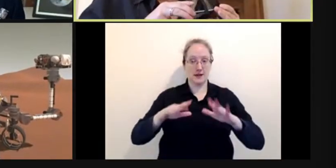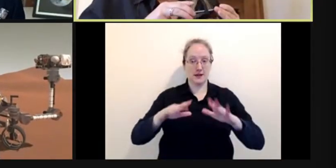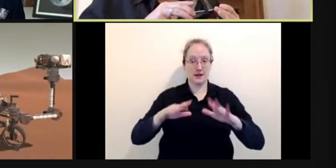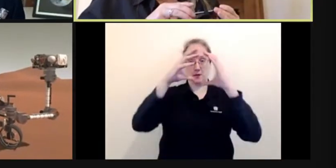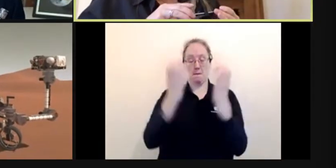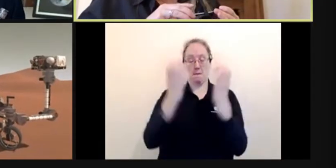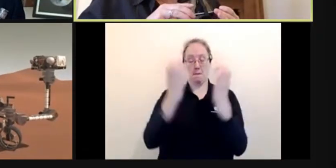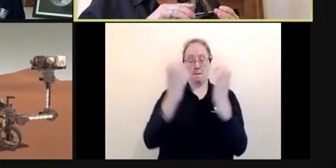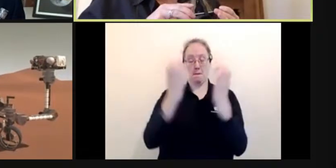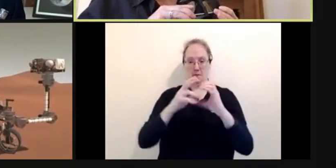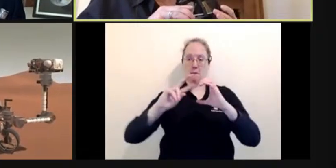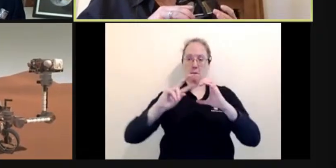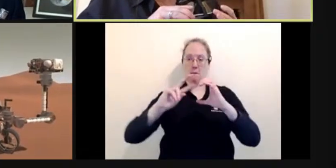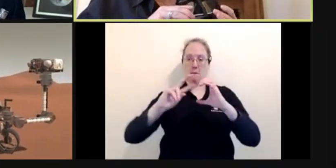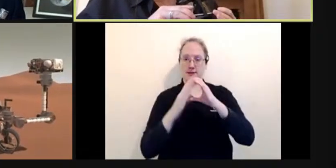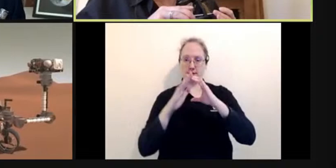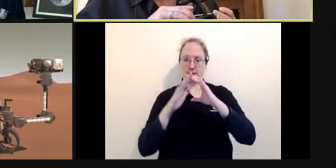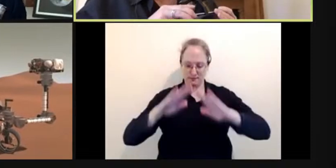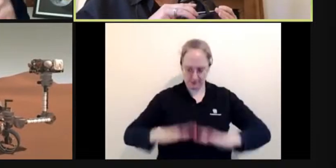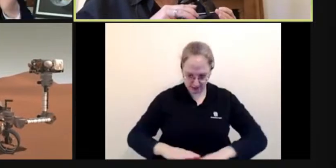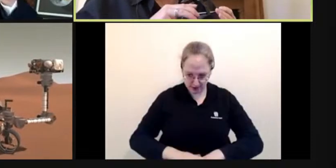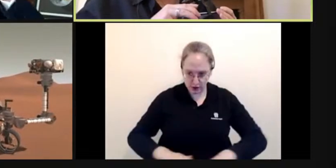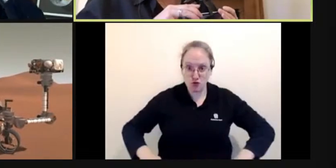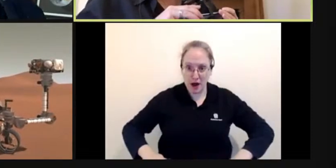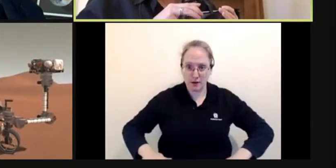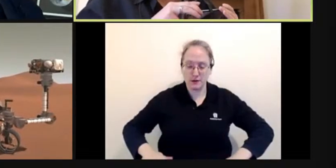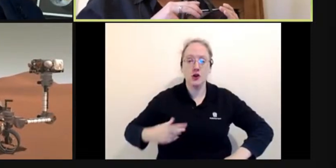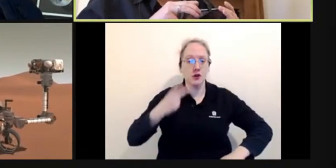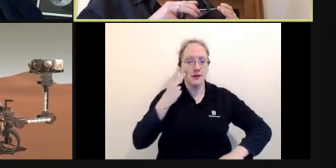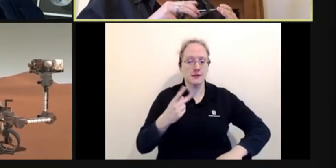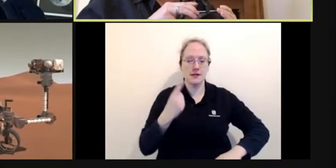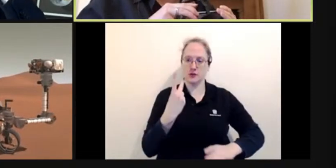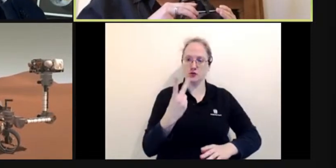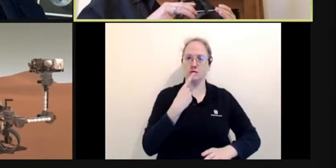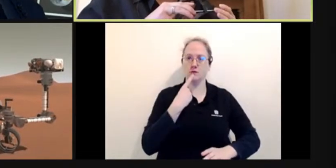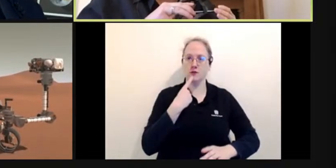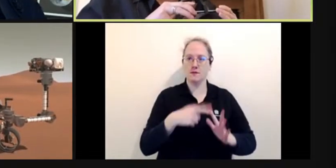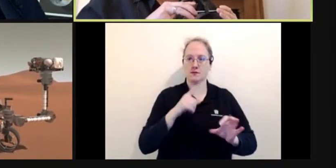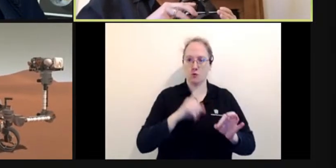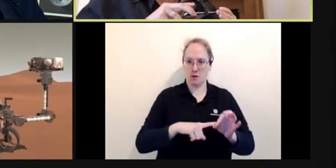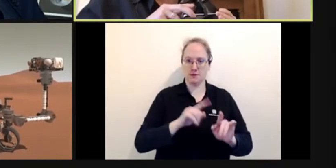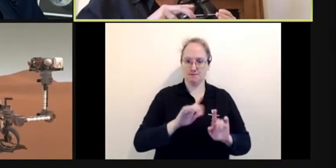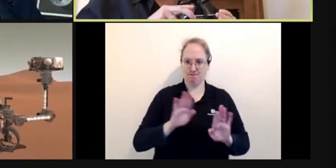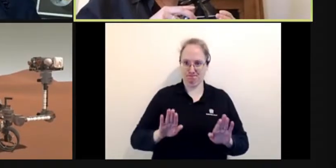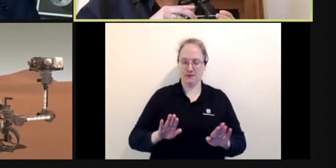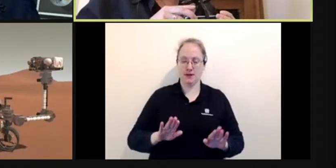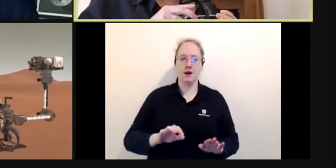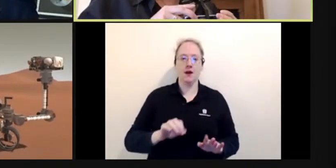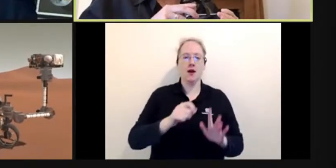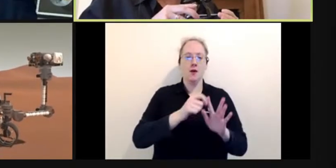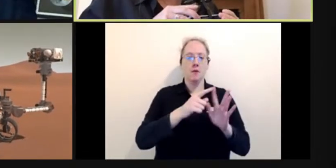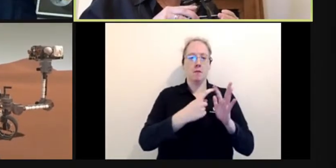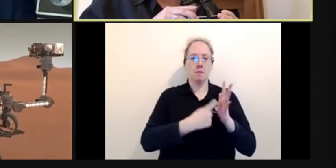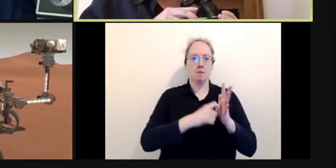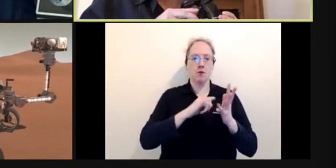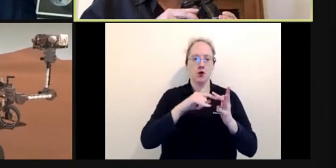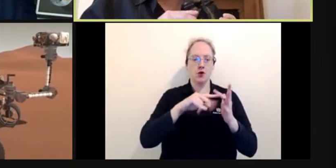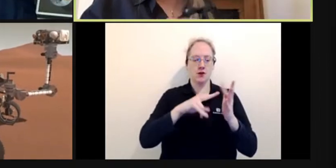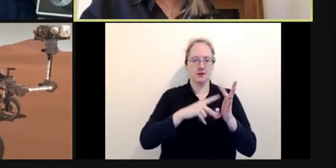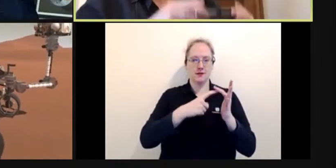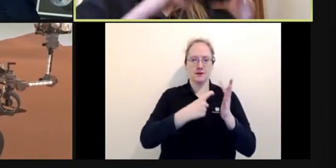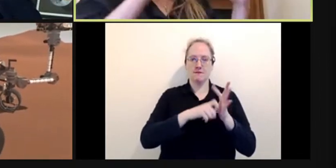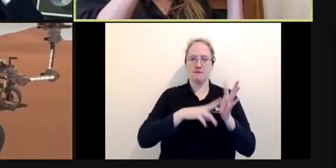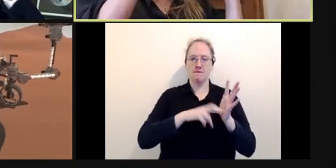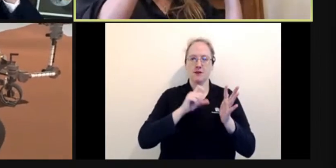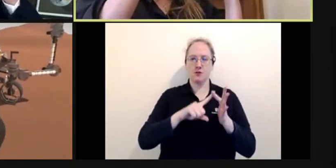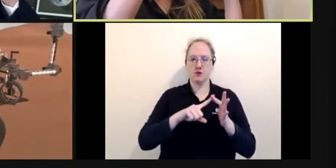important pieces of equipment. This is the Perseverance rover, which landed on the red planet in February